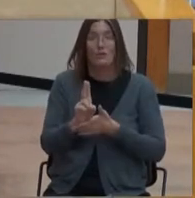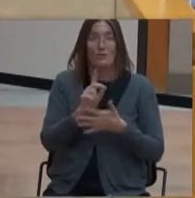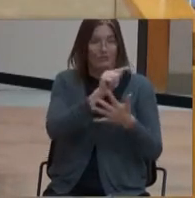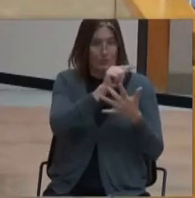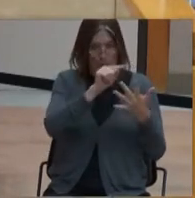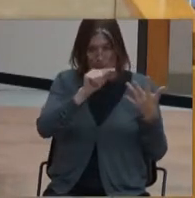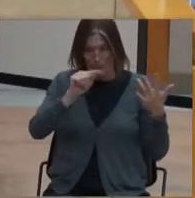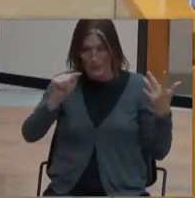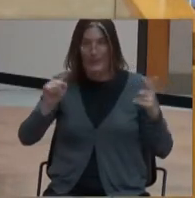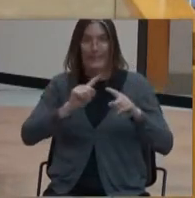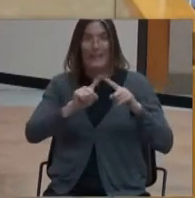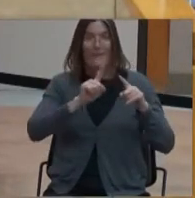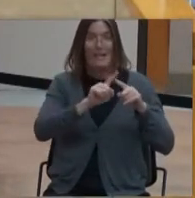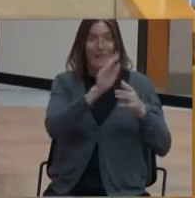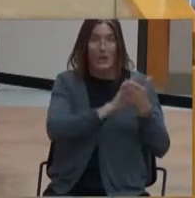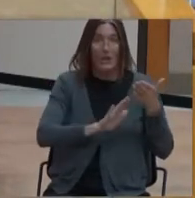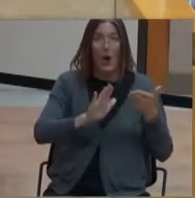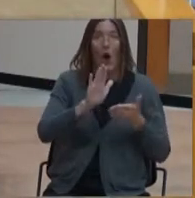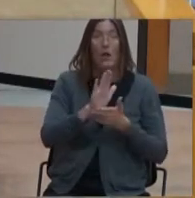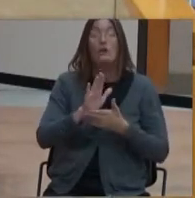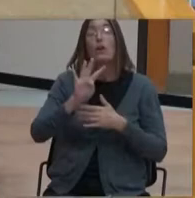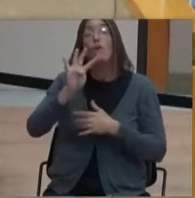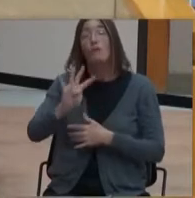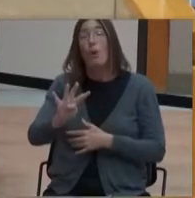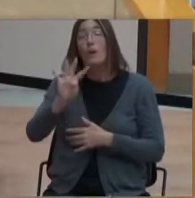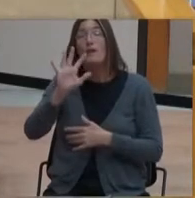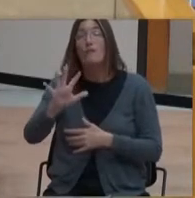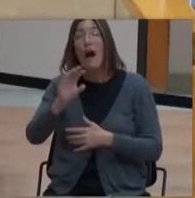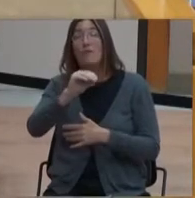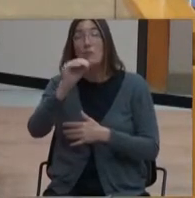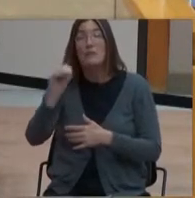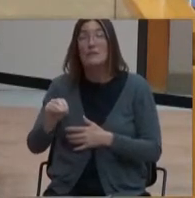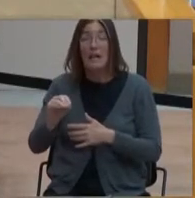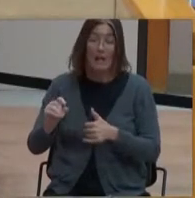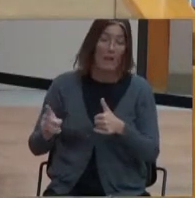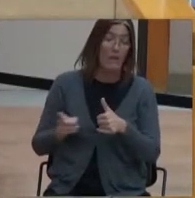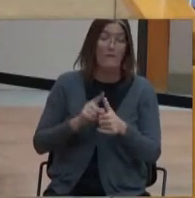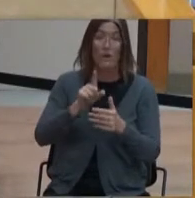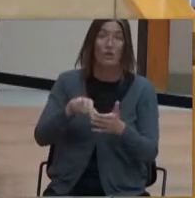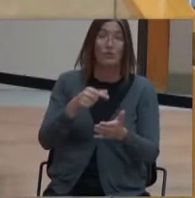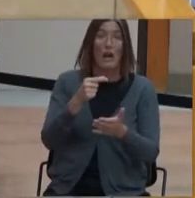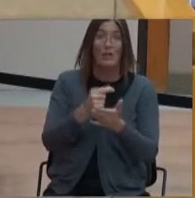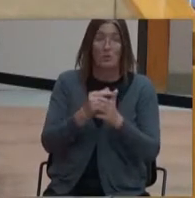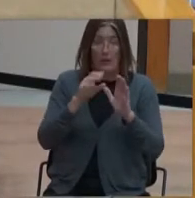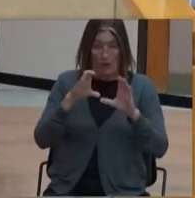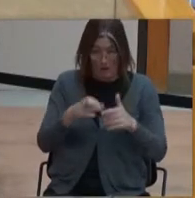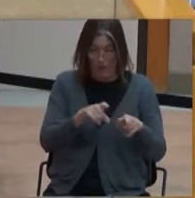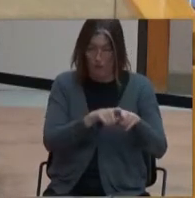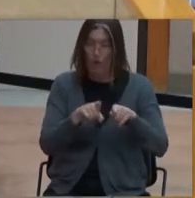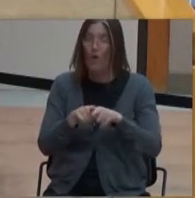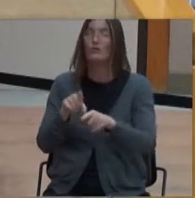To top it off, 45% of our first graduating class also earned the IB diploma,